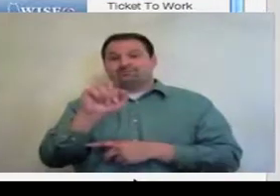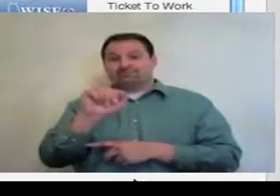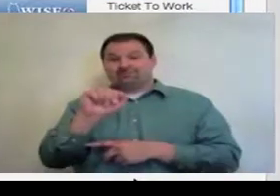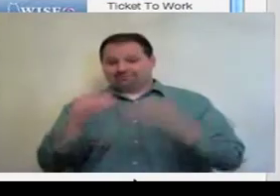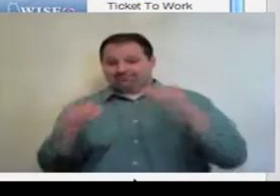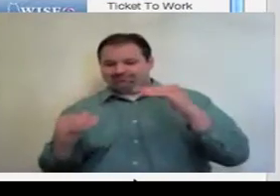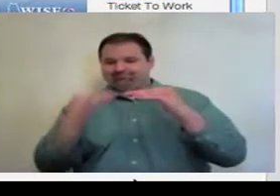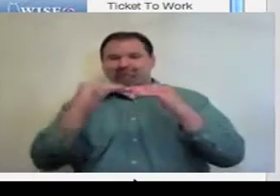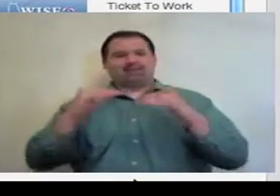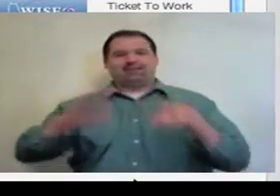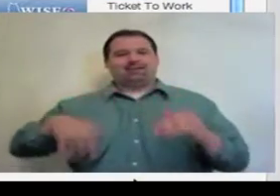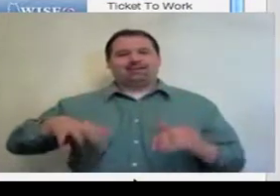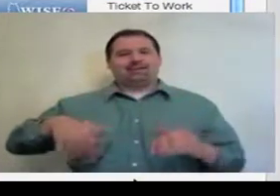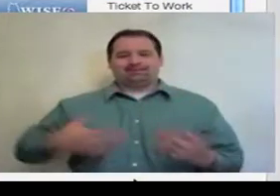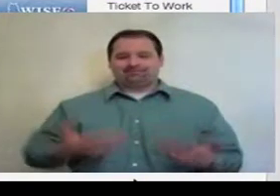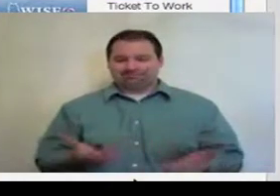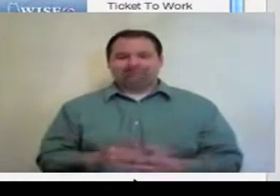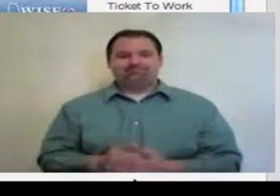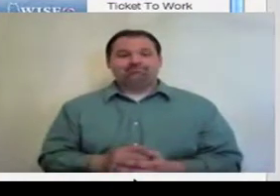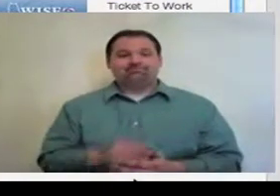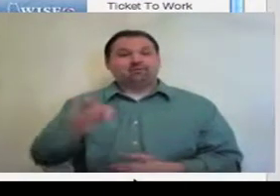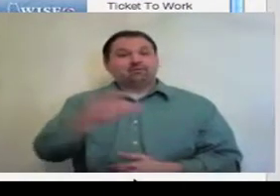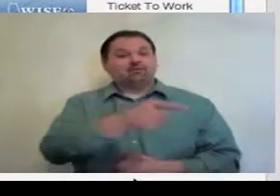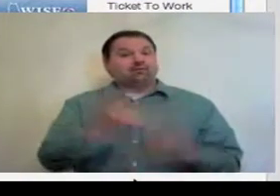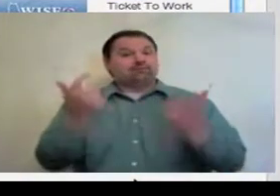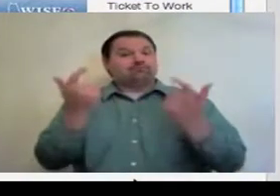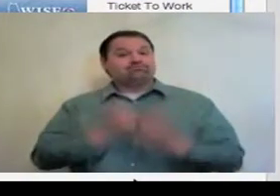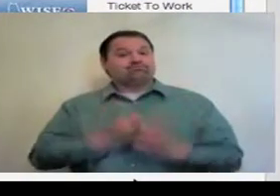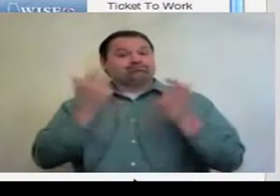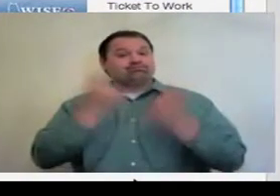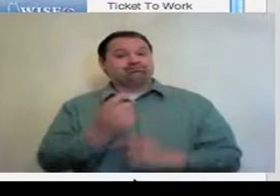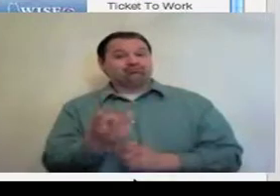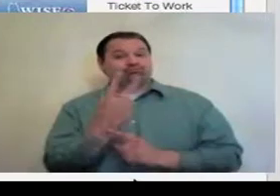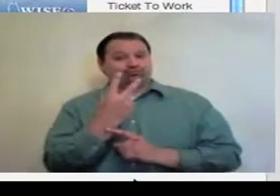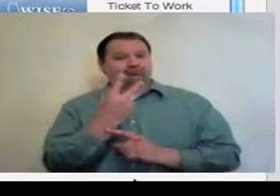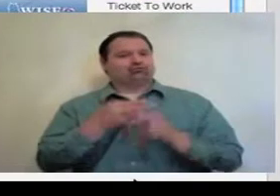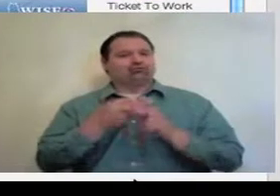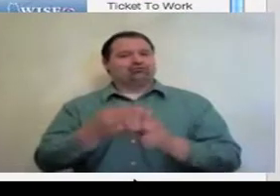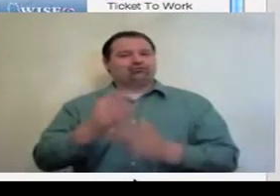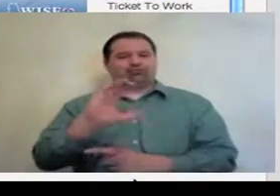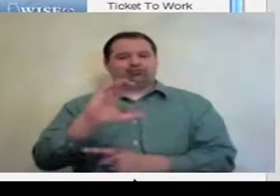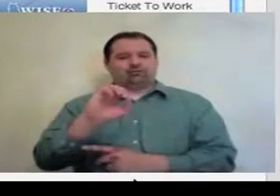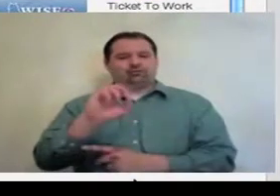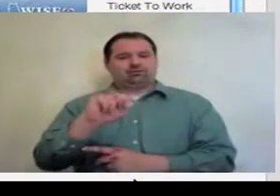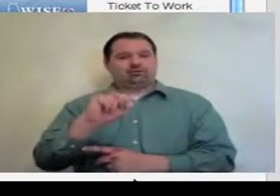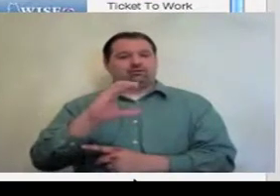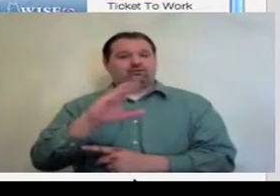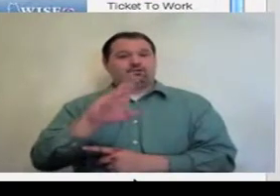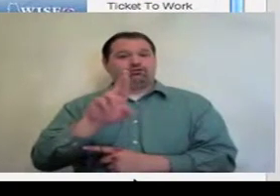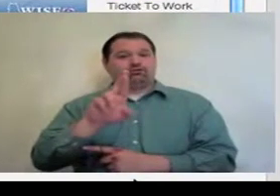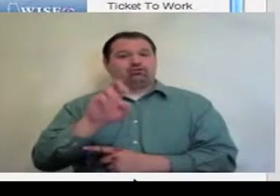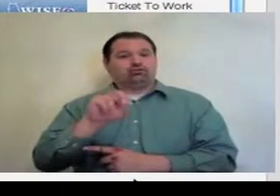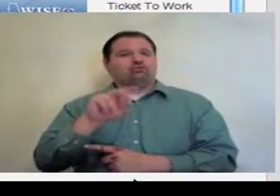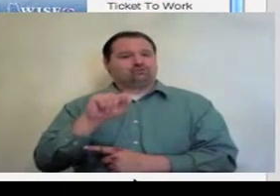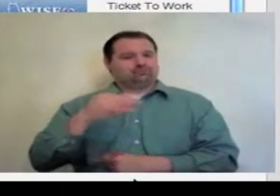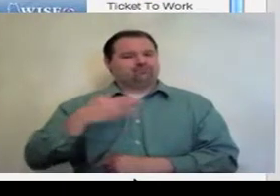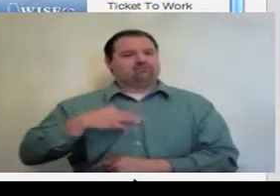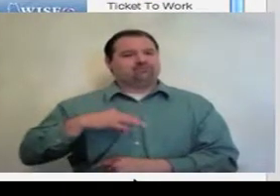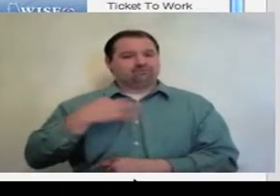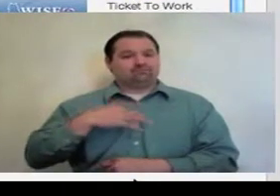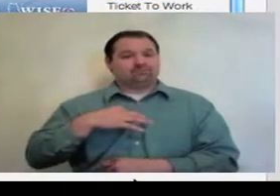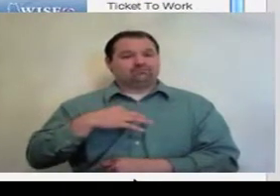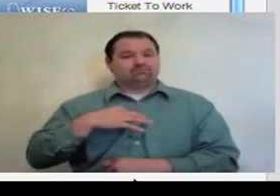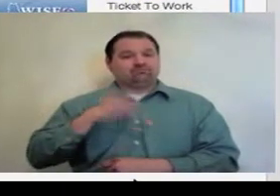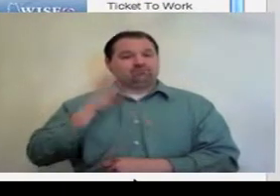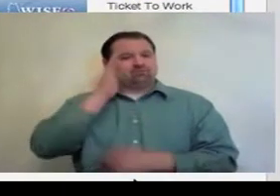became disabled to reach that status. Some of you may be receiving both SSDI and SSI, and this is known as concurrent benefits. We're